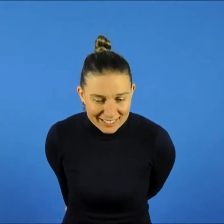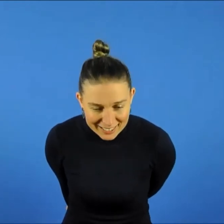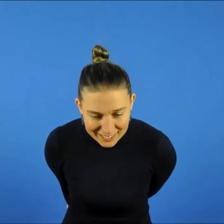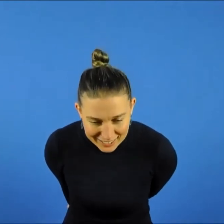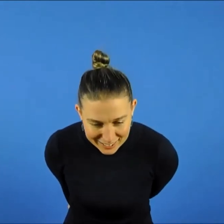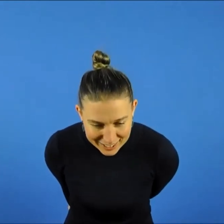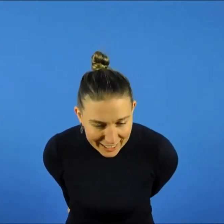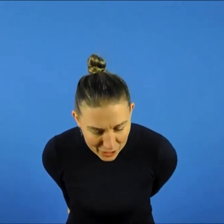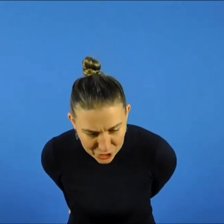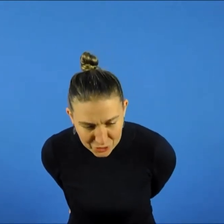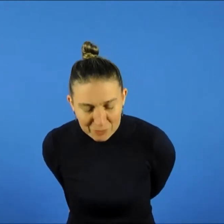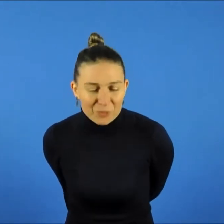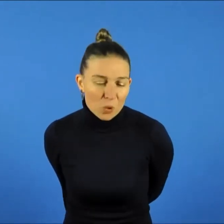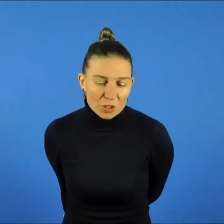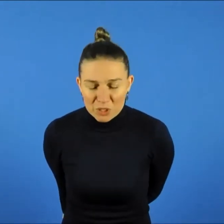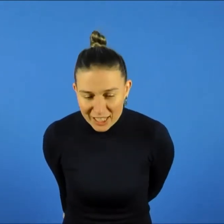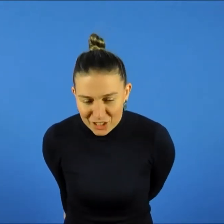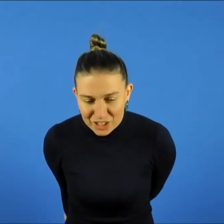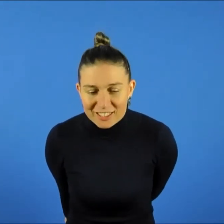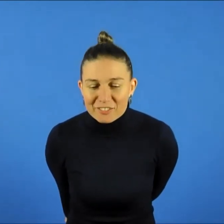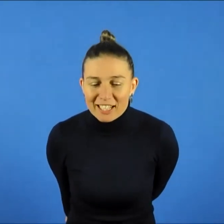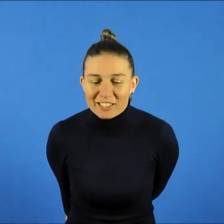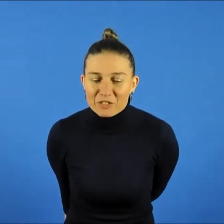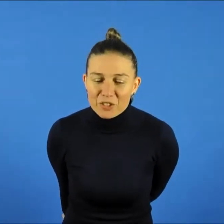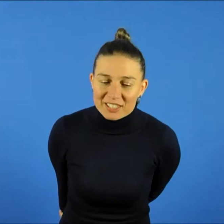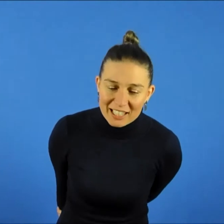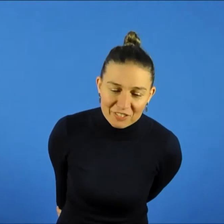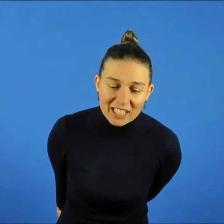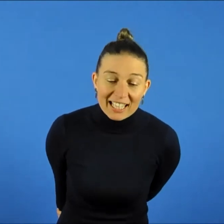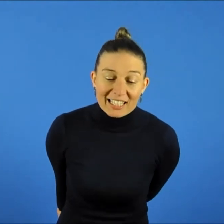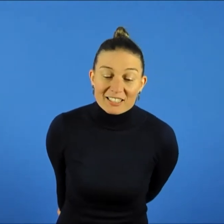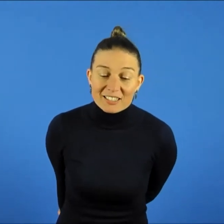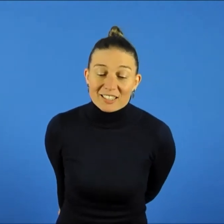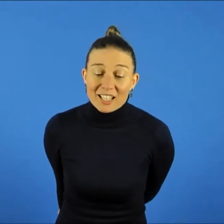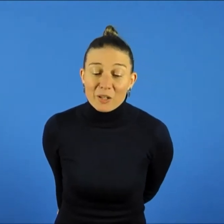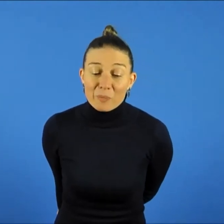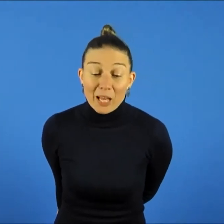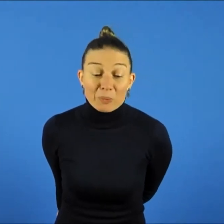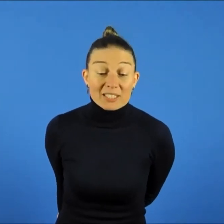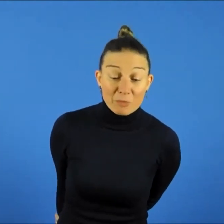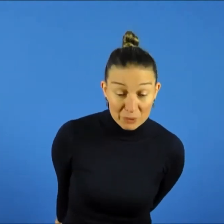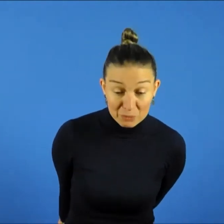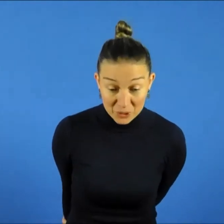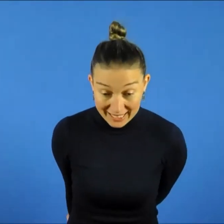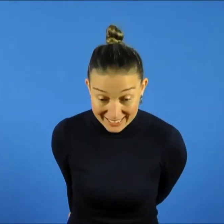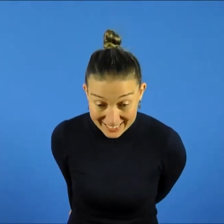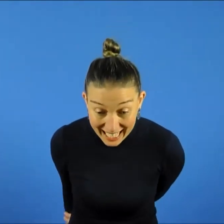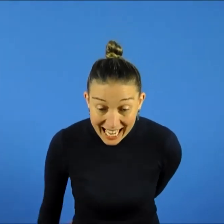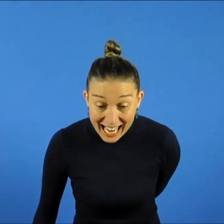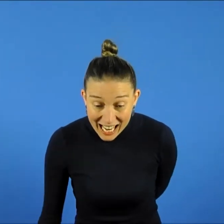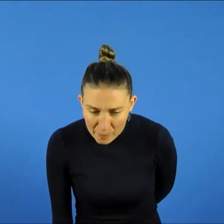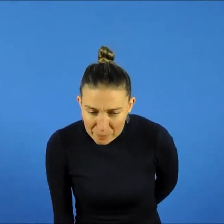that sign language or communication devices for the deaf is helping the deaf people